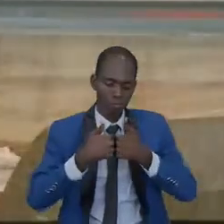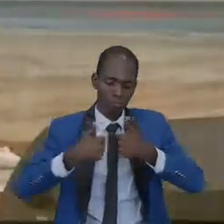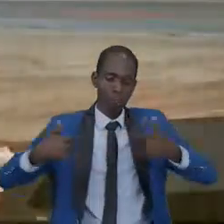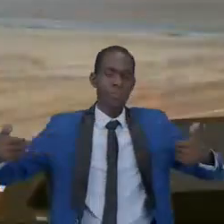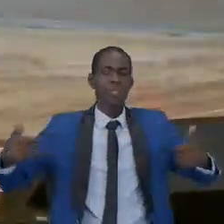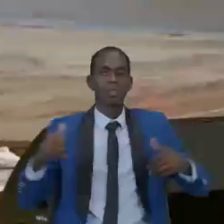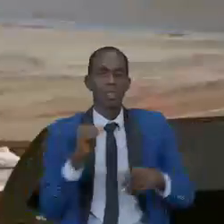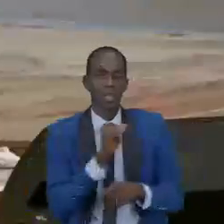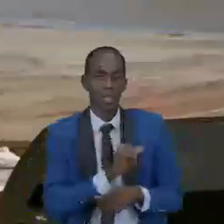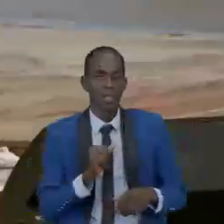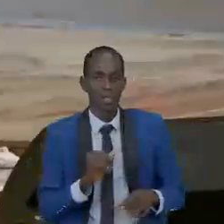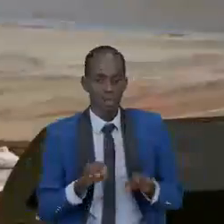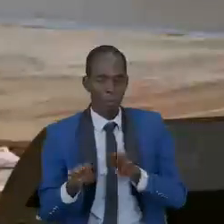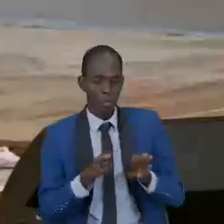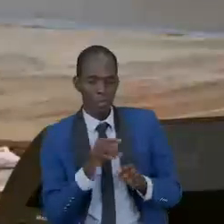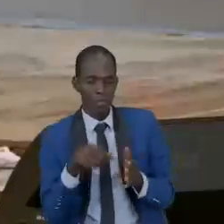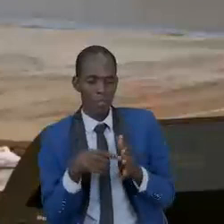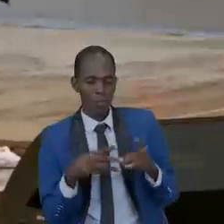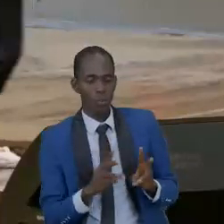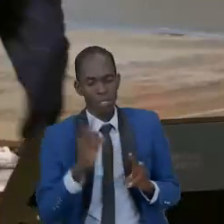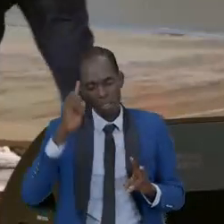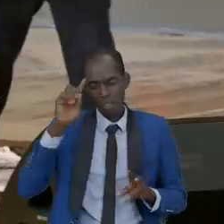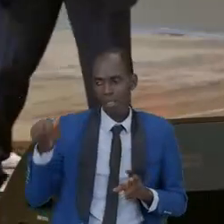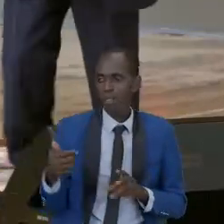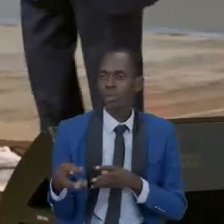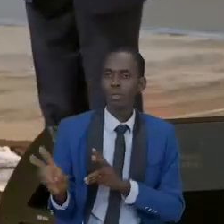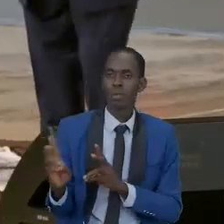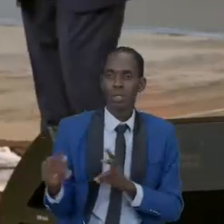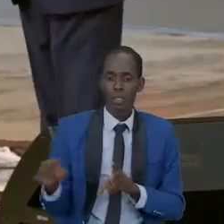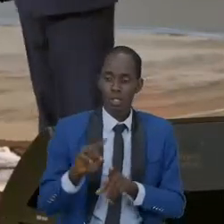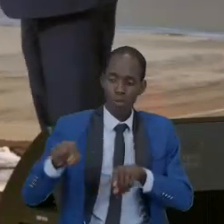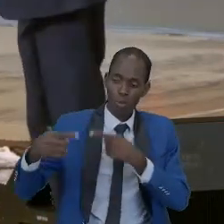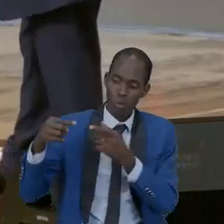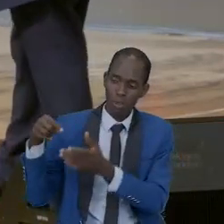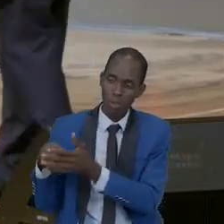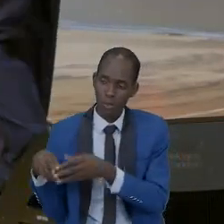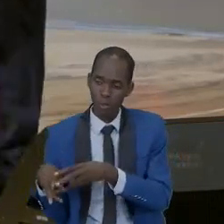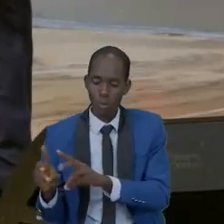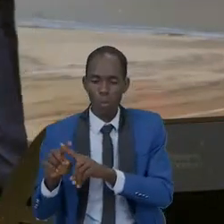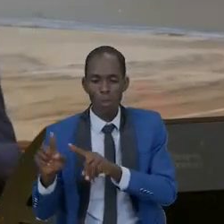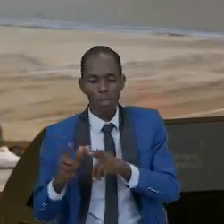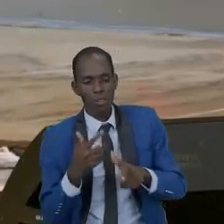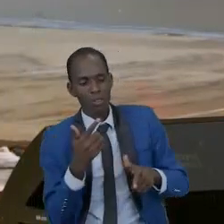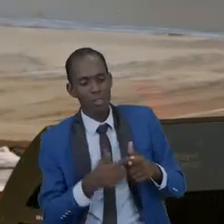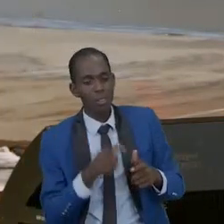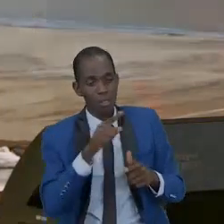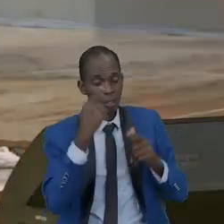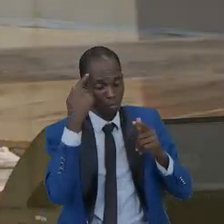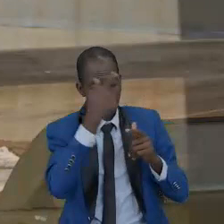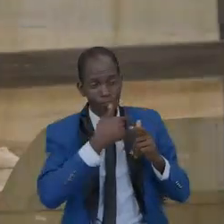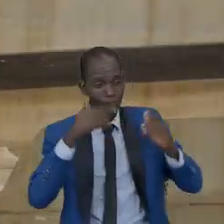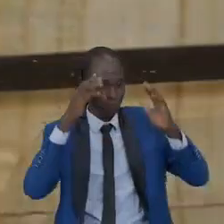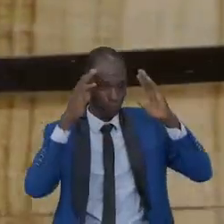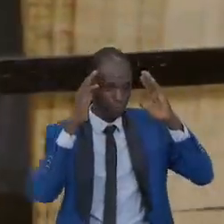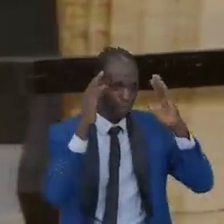act this way, they think another way. They go this way, but then their direction in